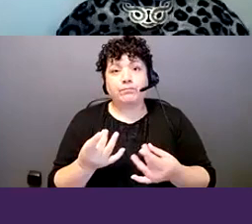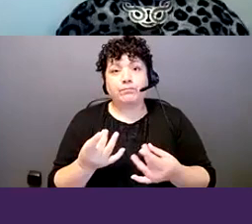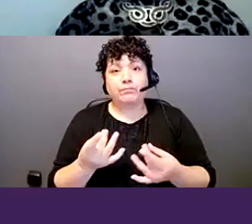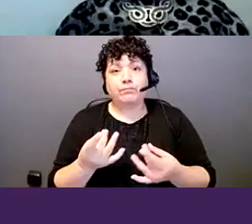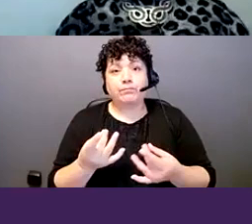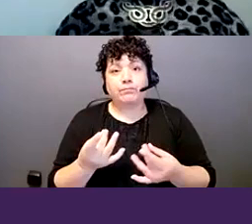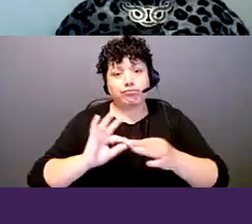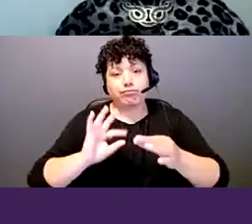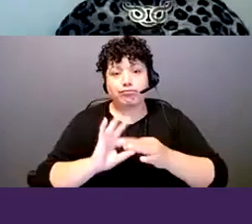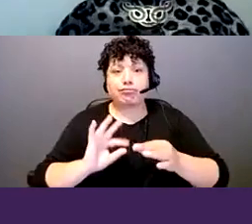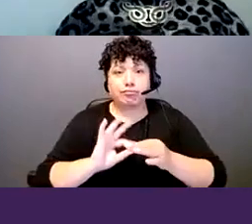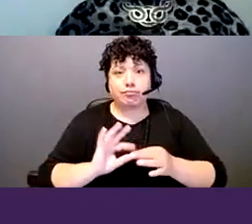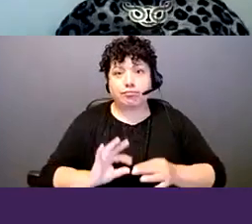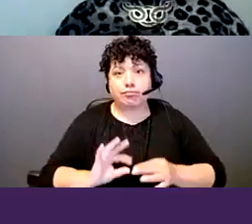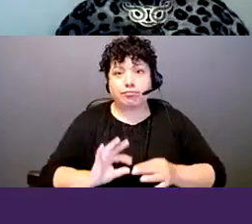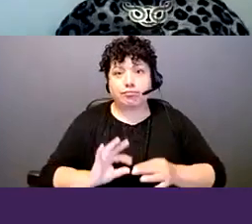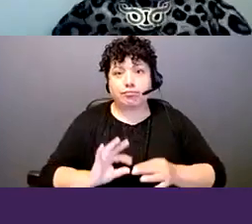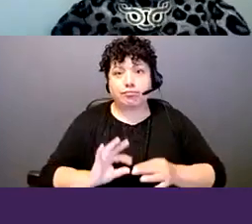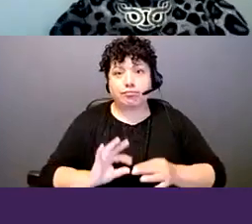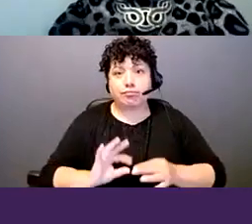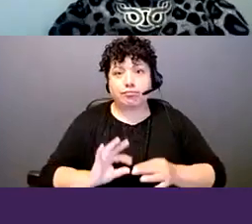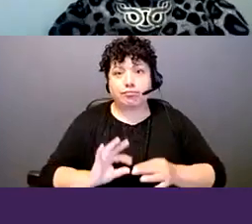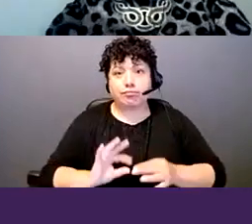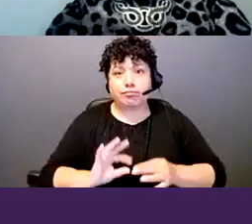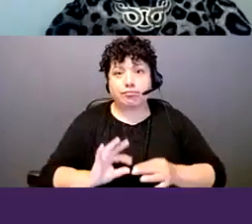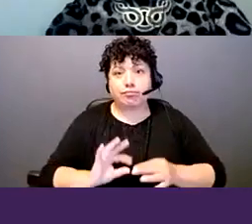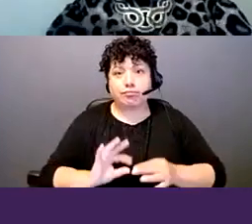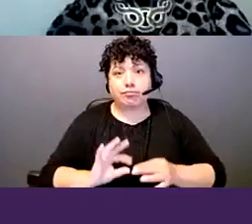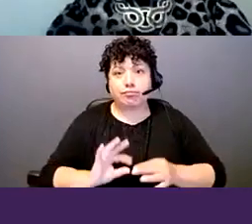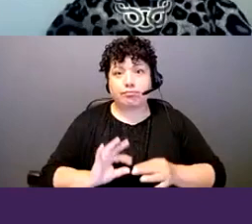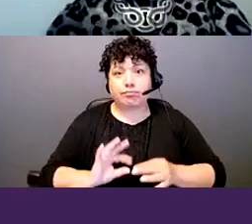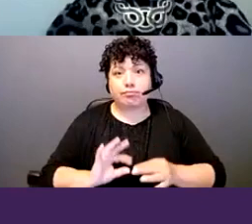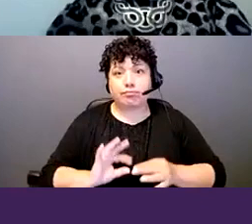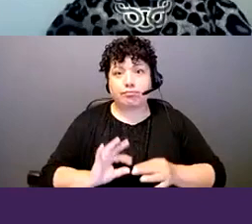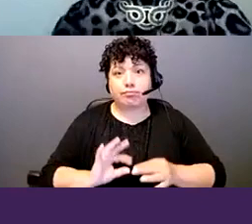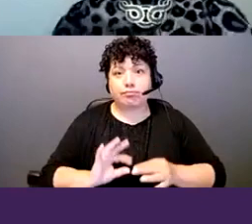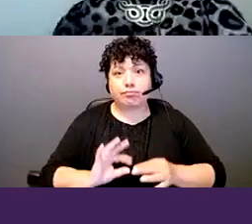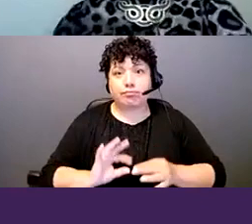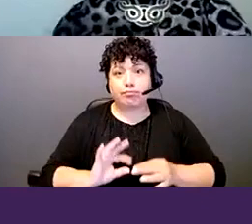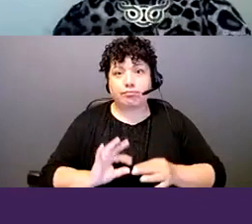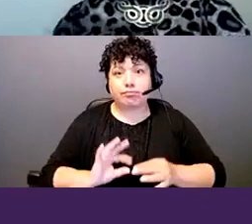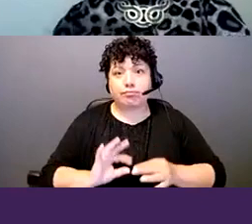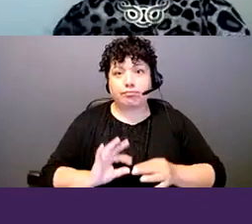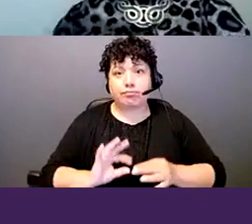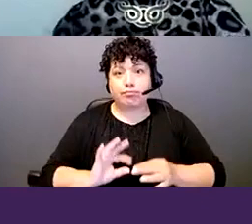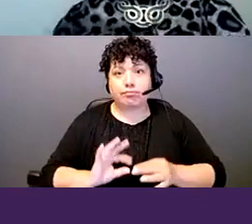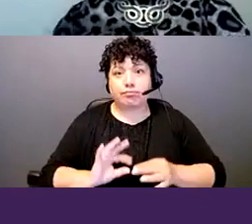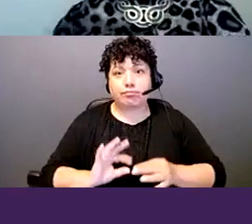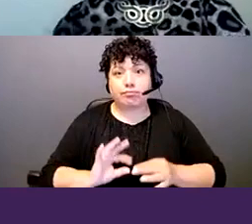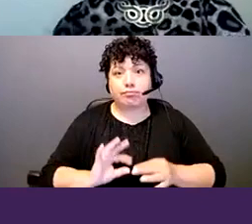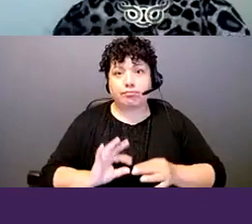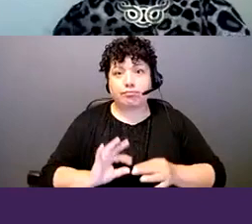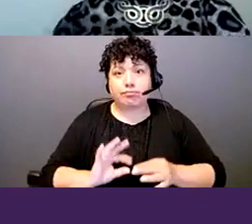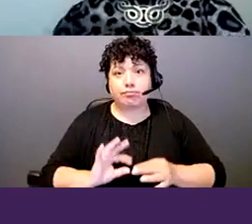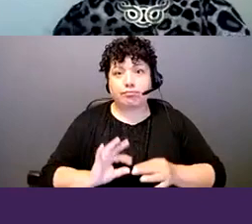on to introduce Marilyn to you. If you don't already know her, you should, because Marilyn is a